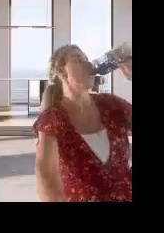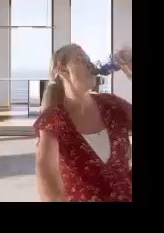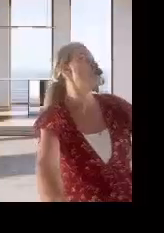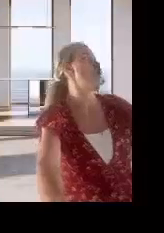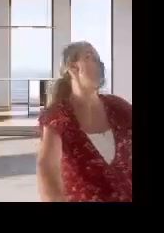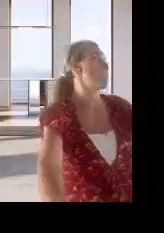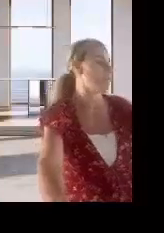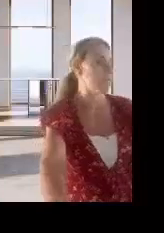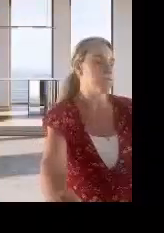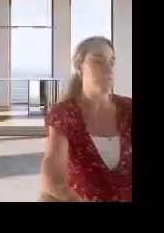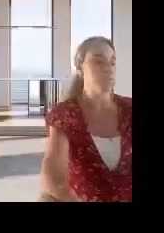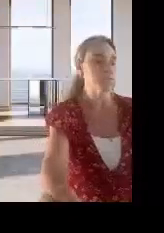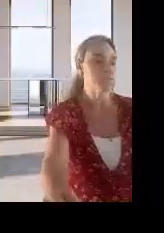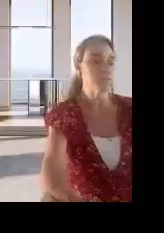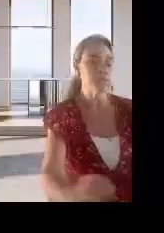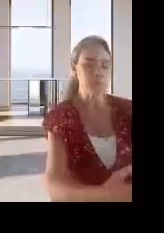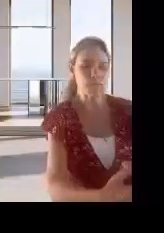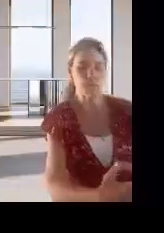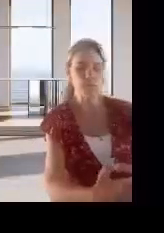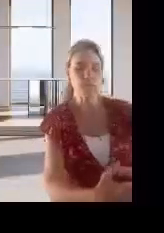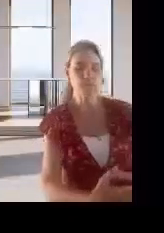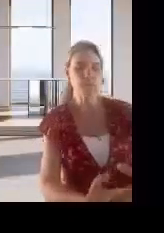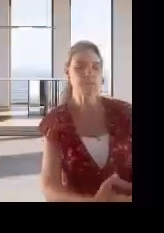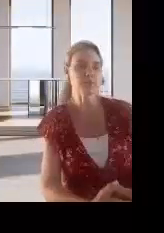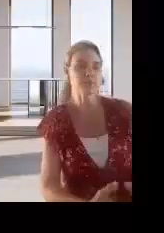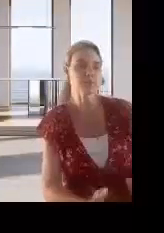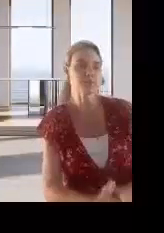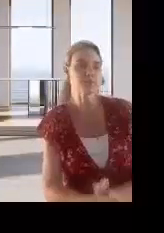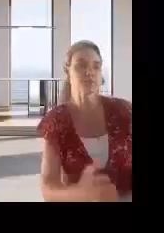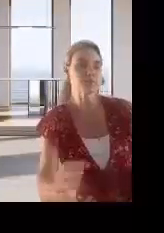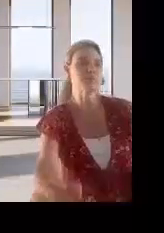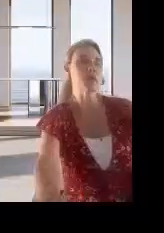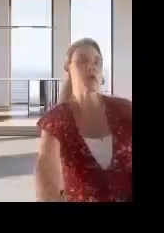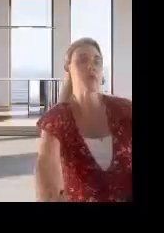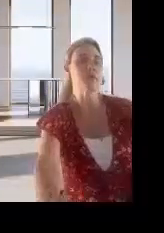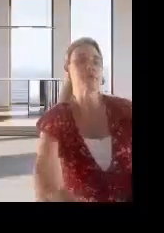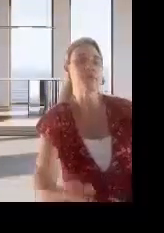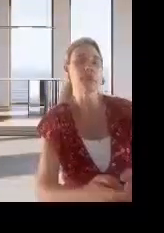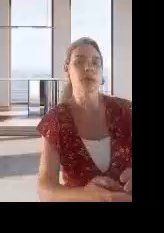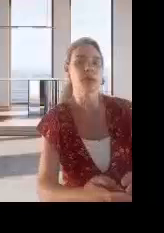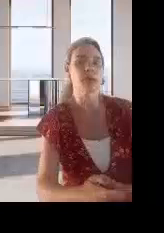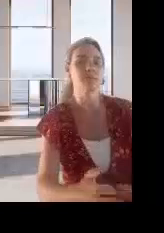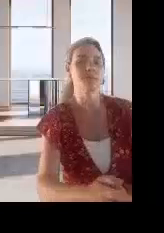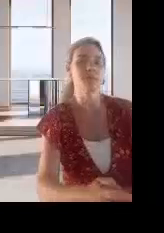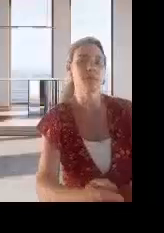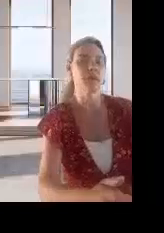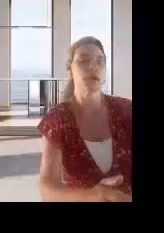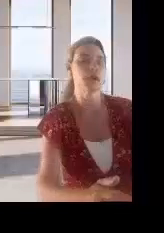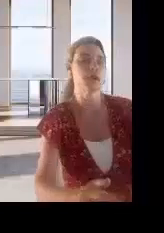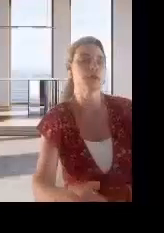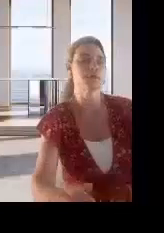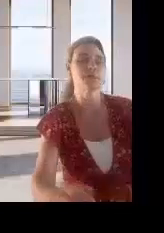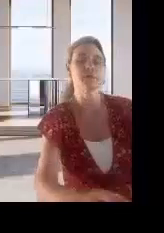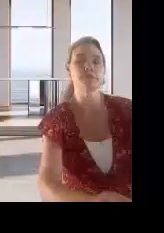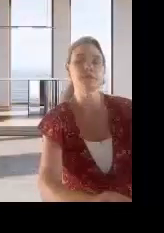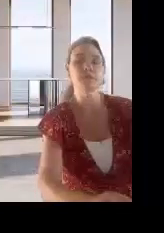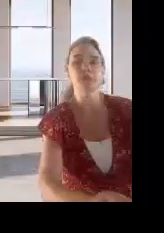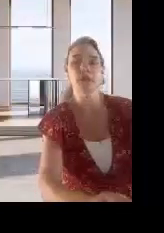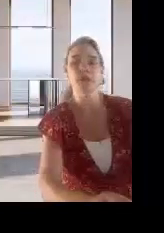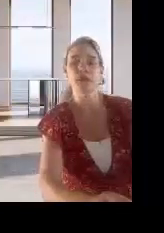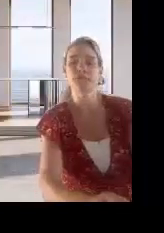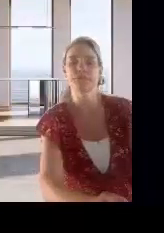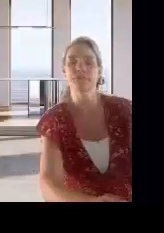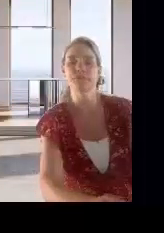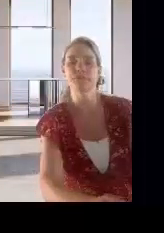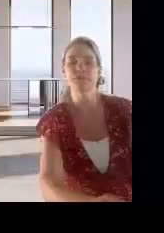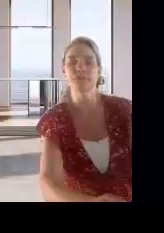because like you're saying, I think the need is there for many communities, but specifically, I'd like to know